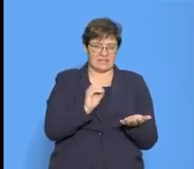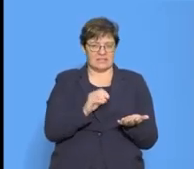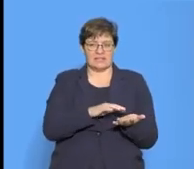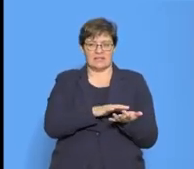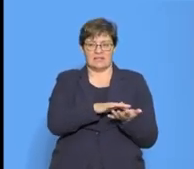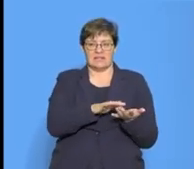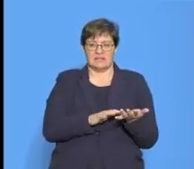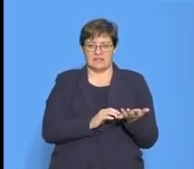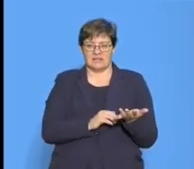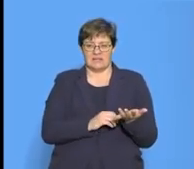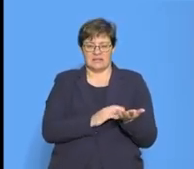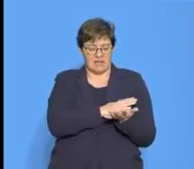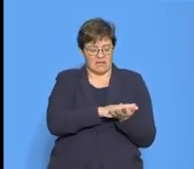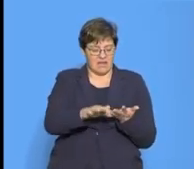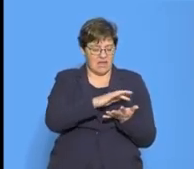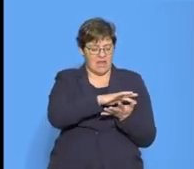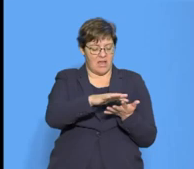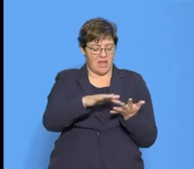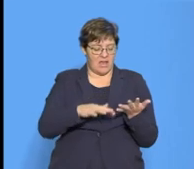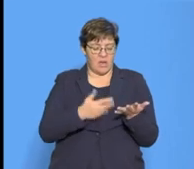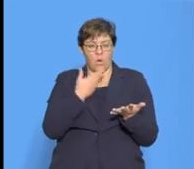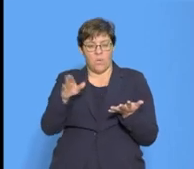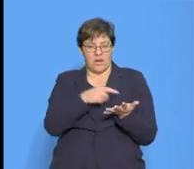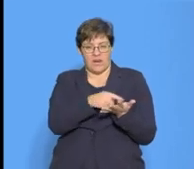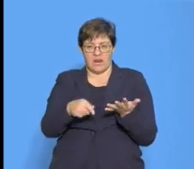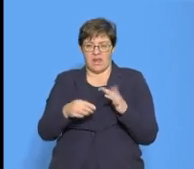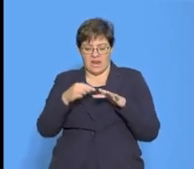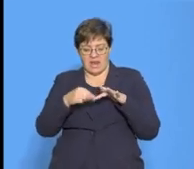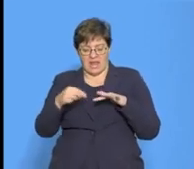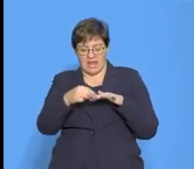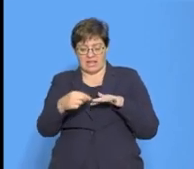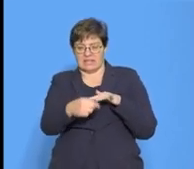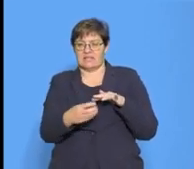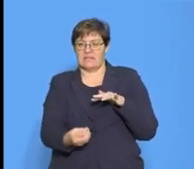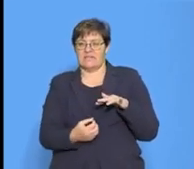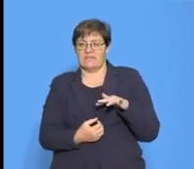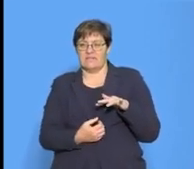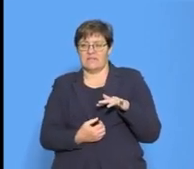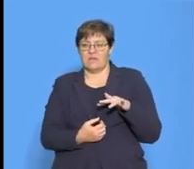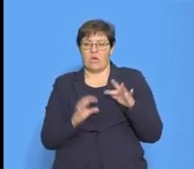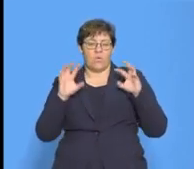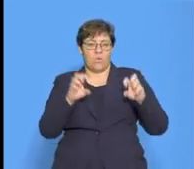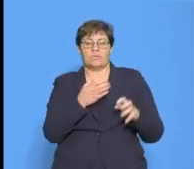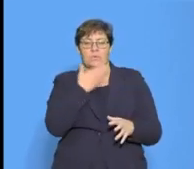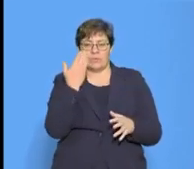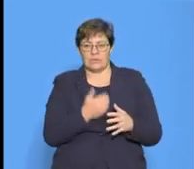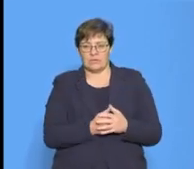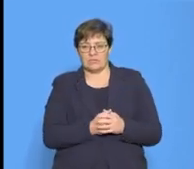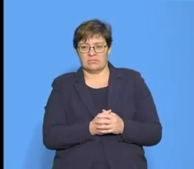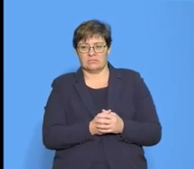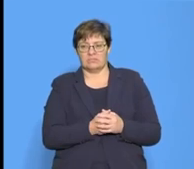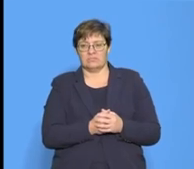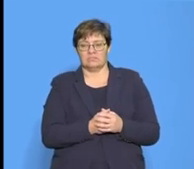not padded, as well as we have, so they're bare fingertips, and we have nails instead